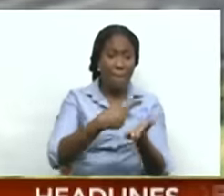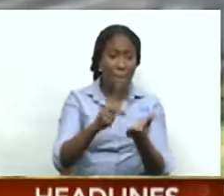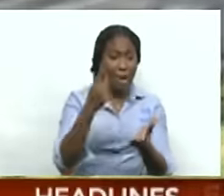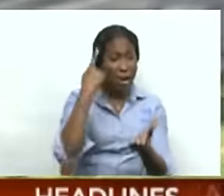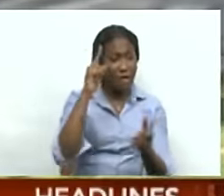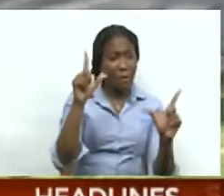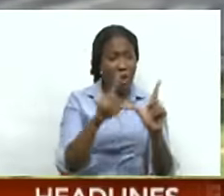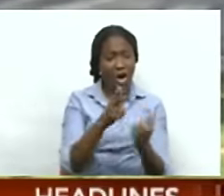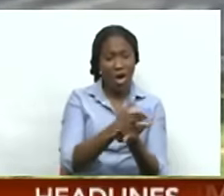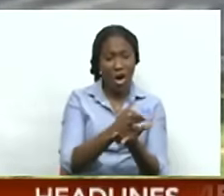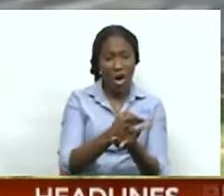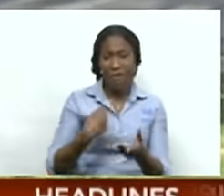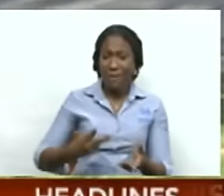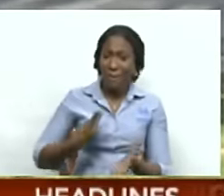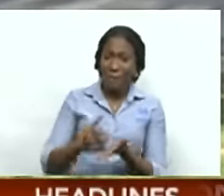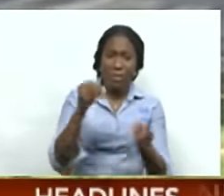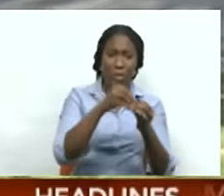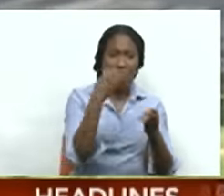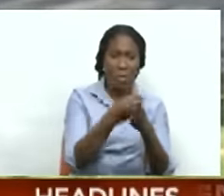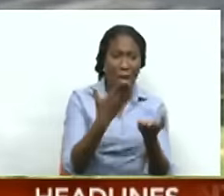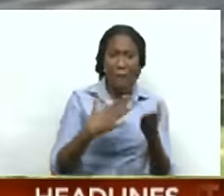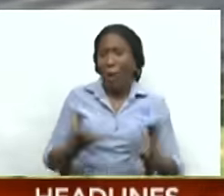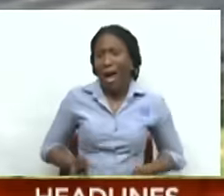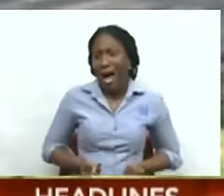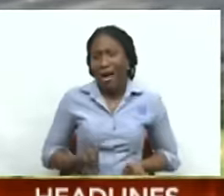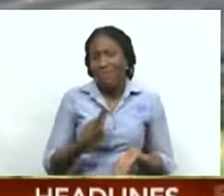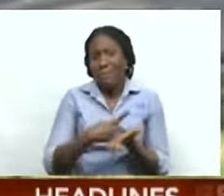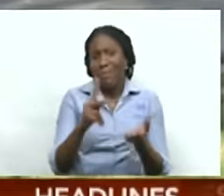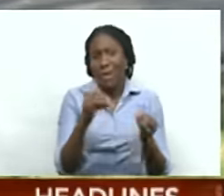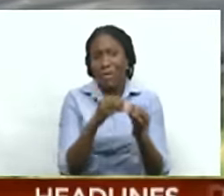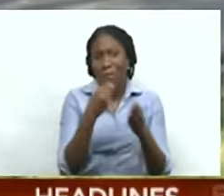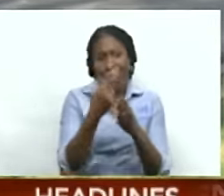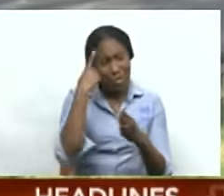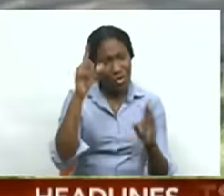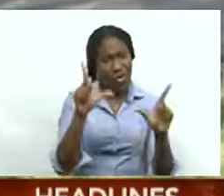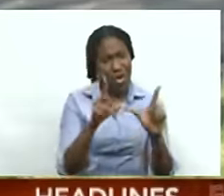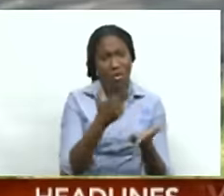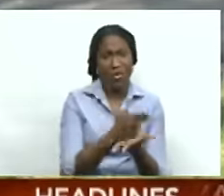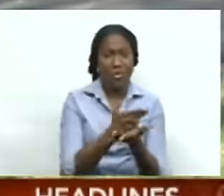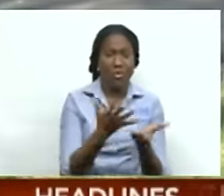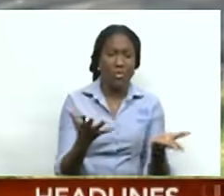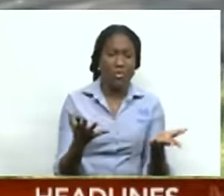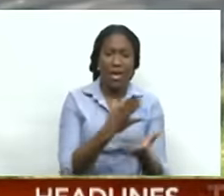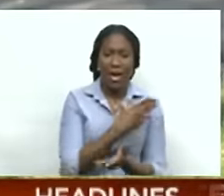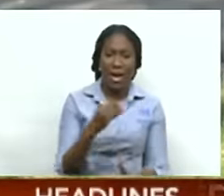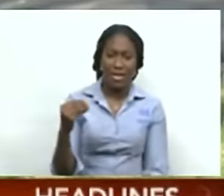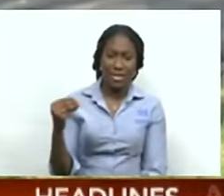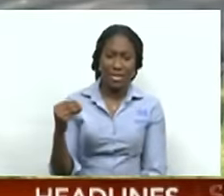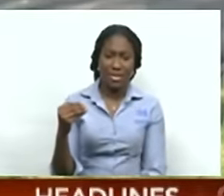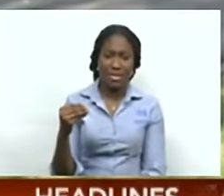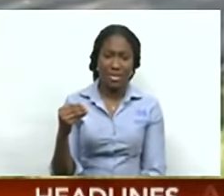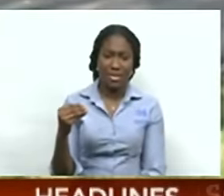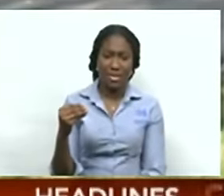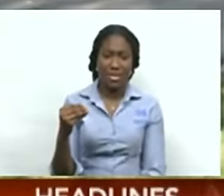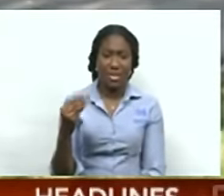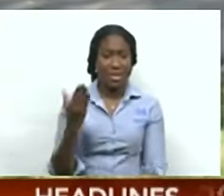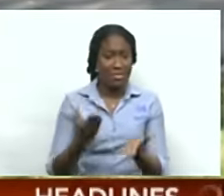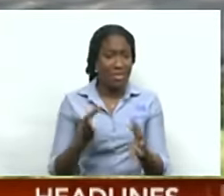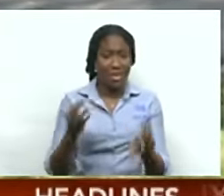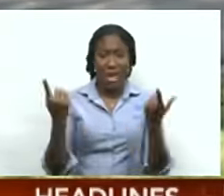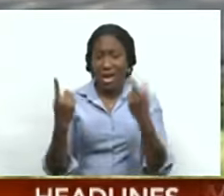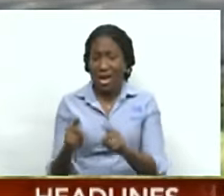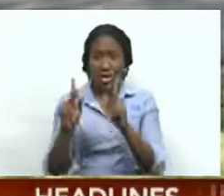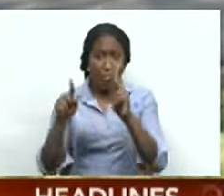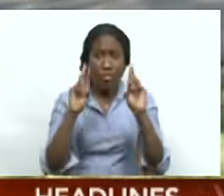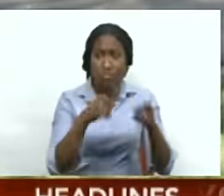Right, they may not be able to get it anymore, and they may be in a predicament that they will need it. So no, I do